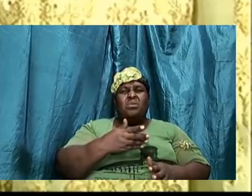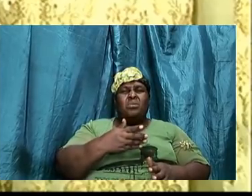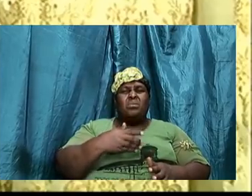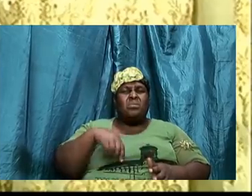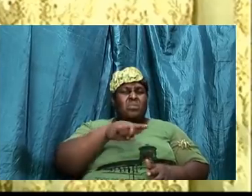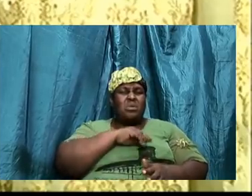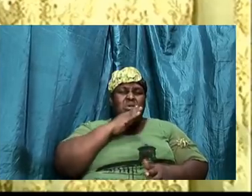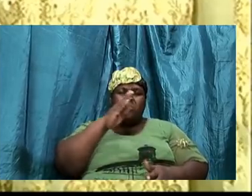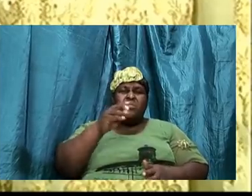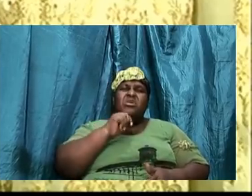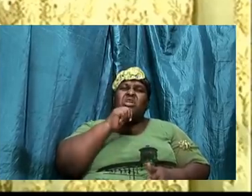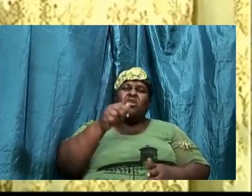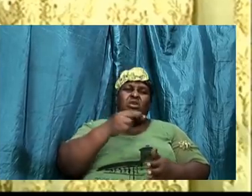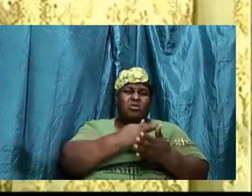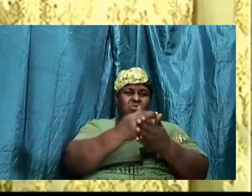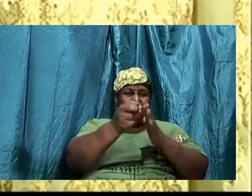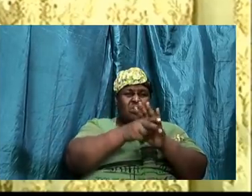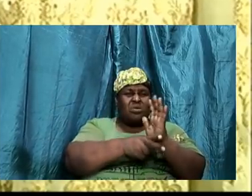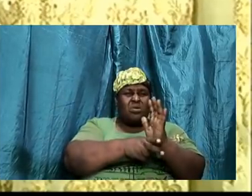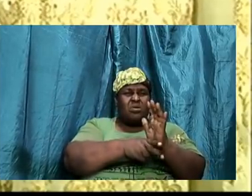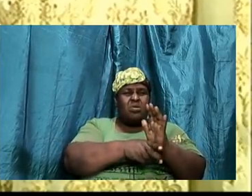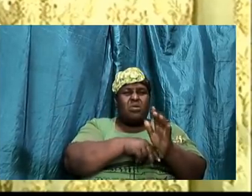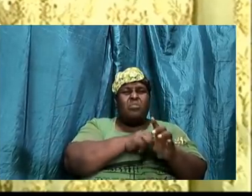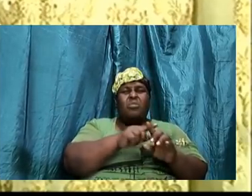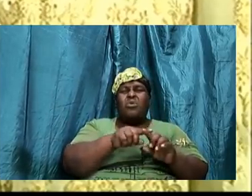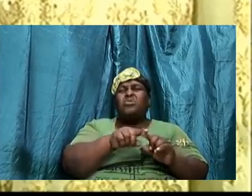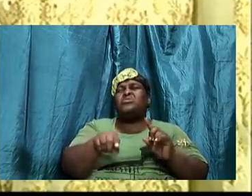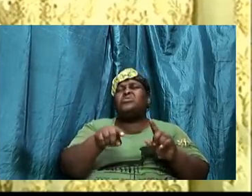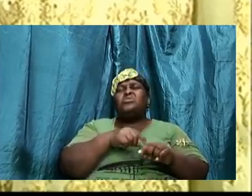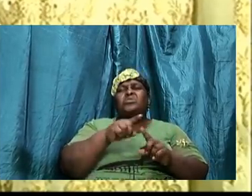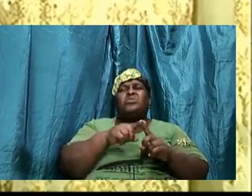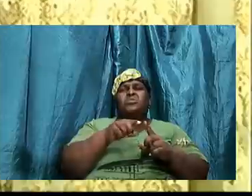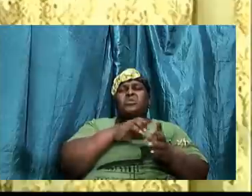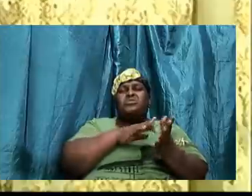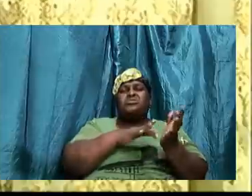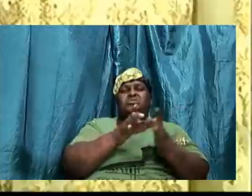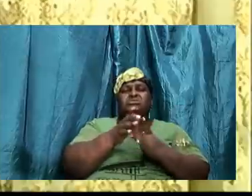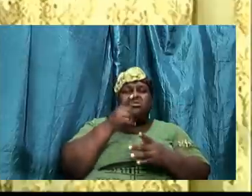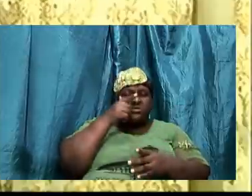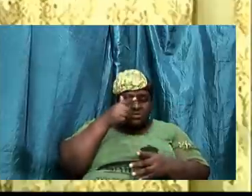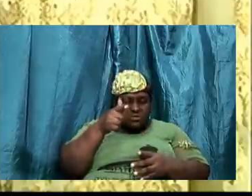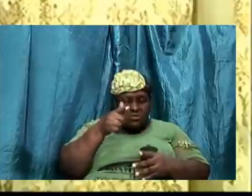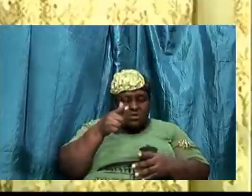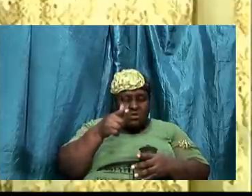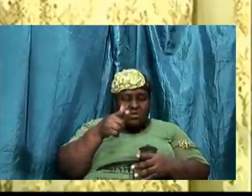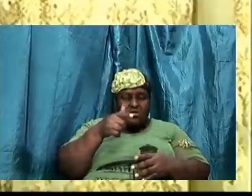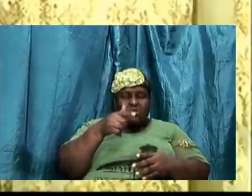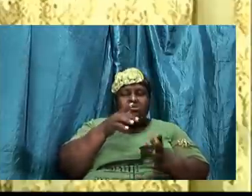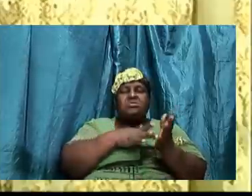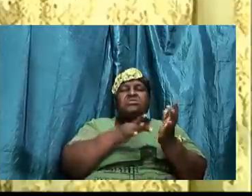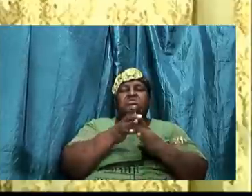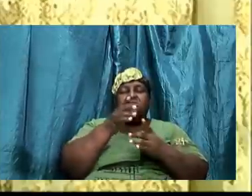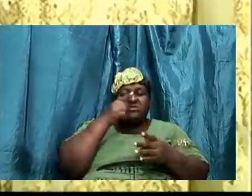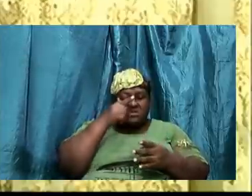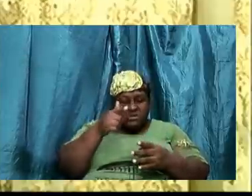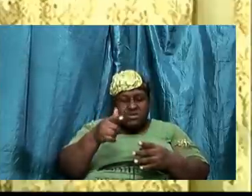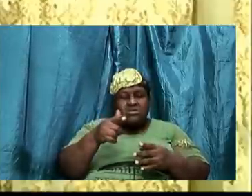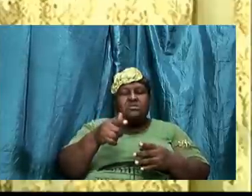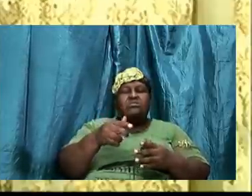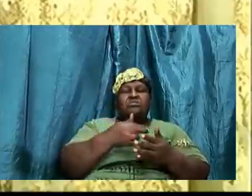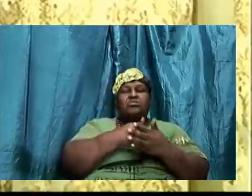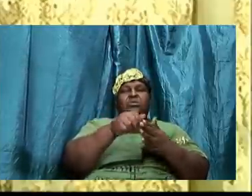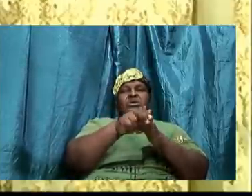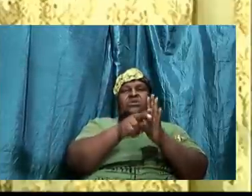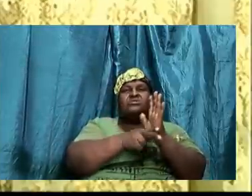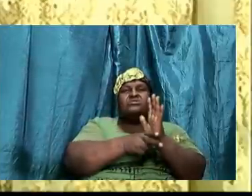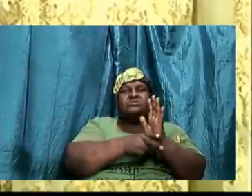But when Christ now looks at us, now that we are born again, he sees the righteousness of Christ. Who am I? I